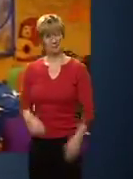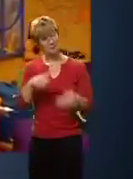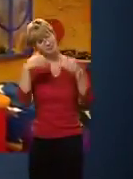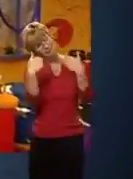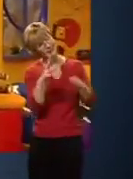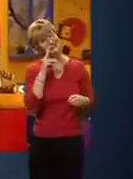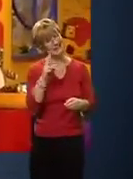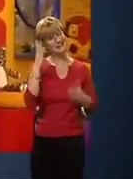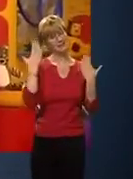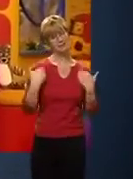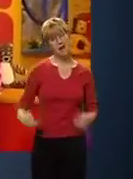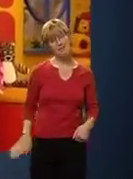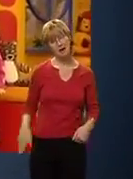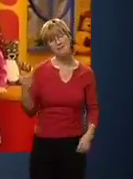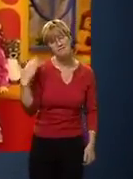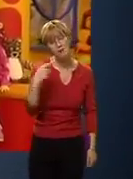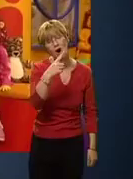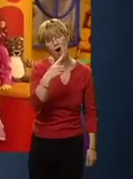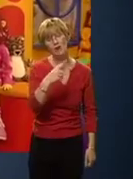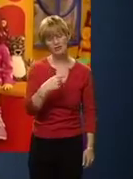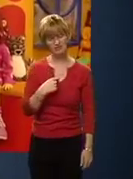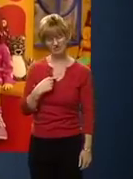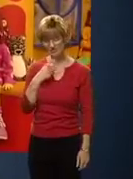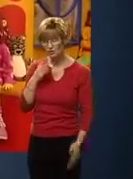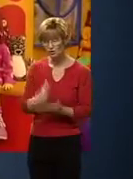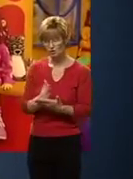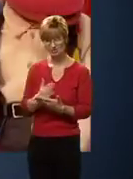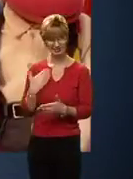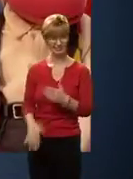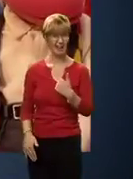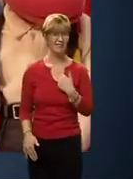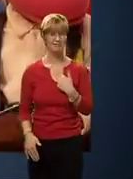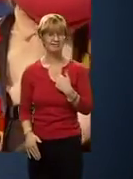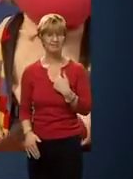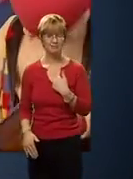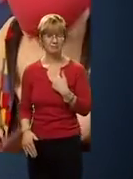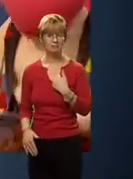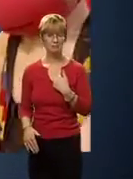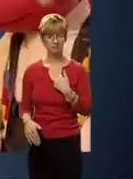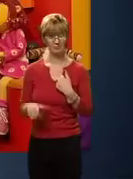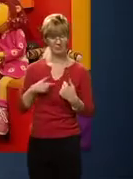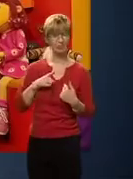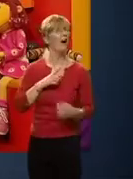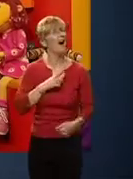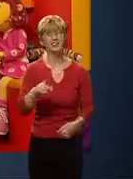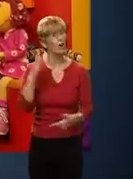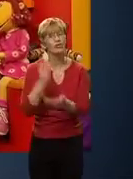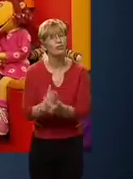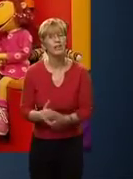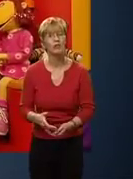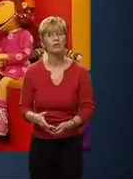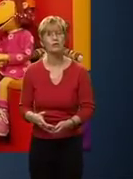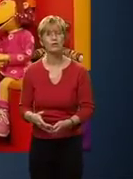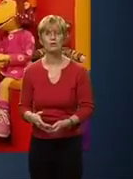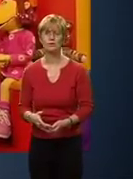Ever seen a mermaid, Max? I can't say that I have, no. Well, that's because they're not real. But there's lots